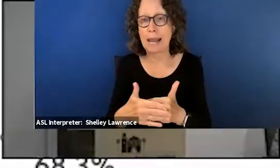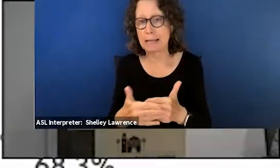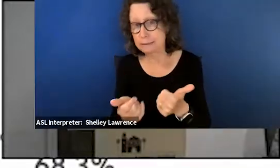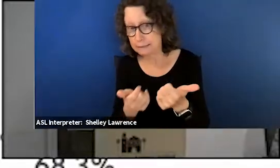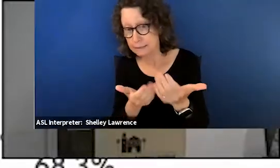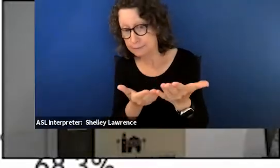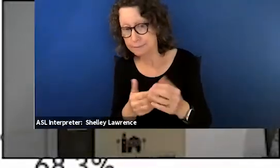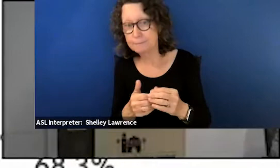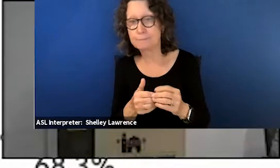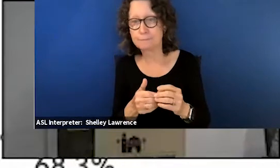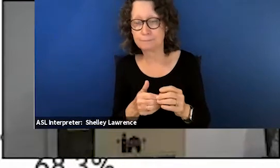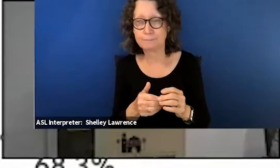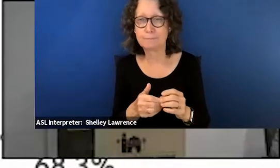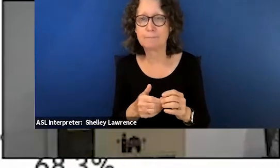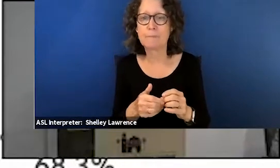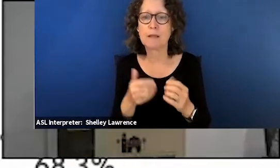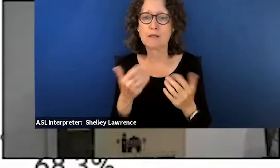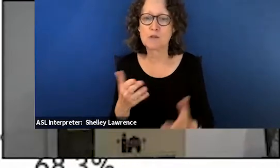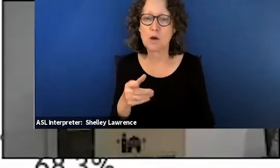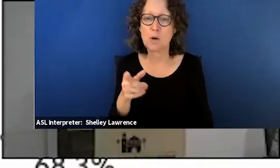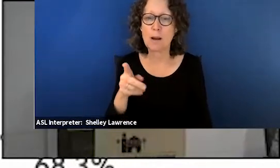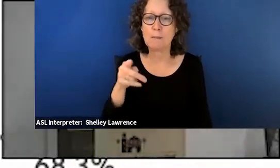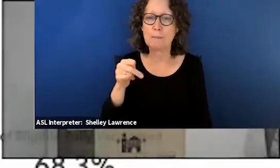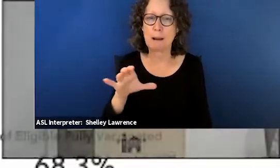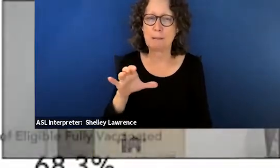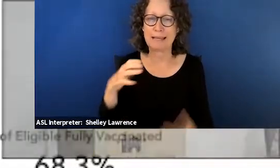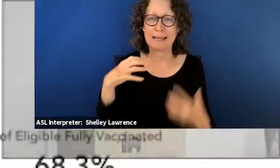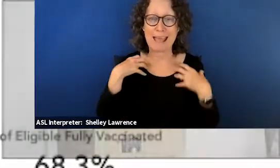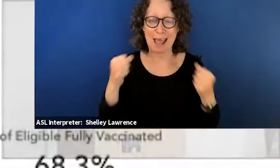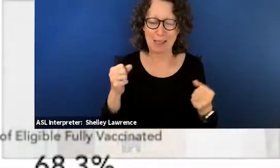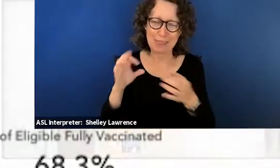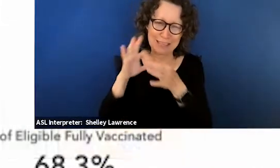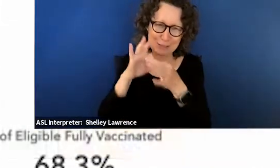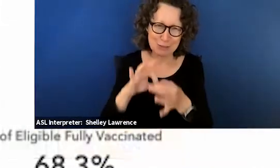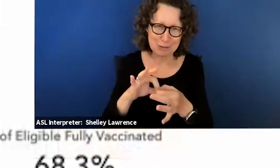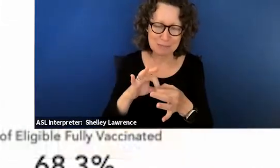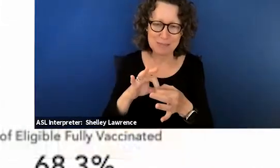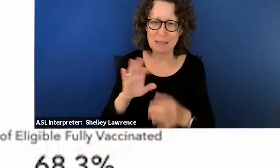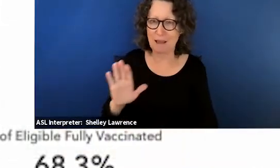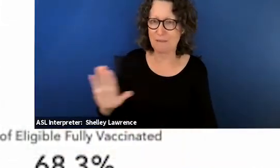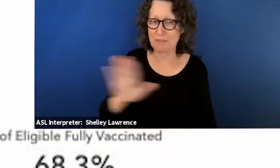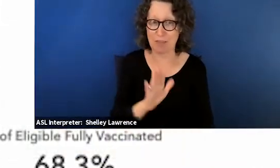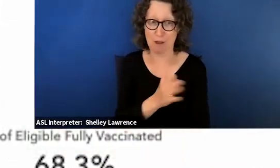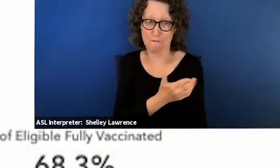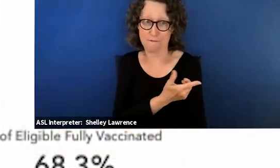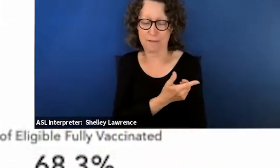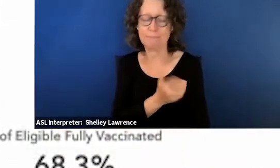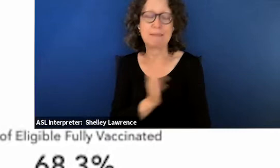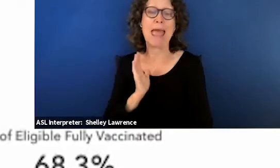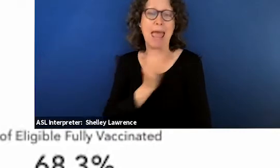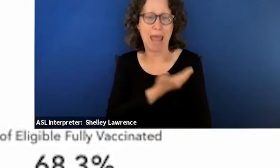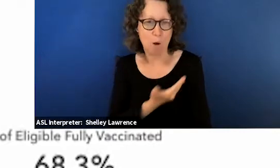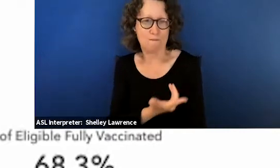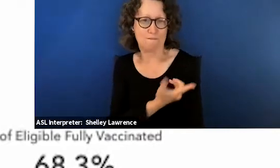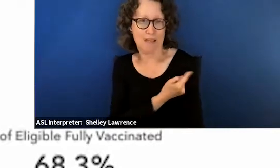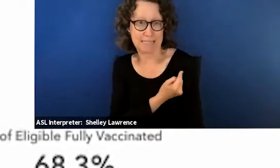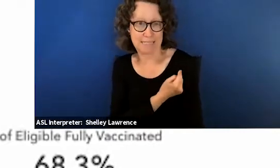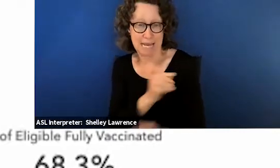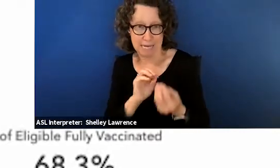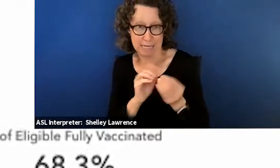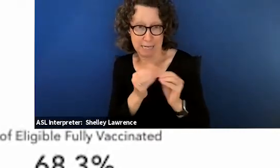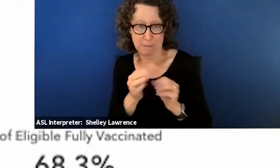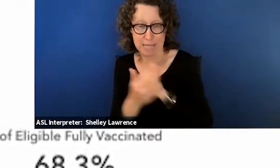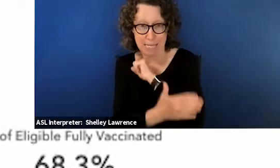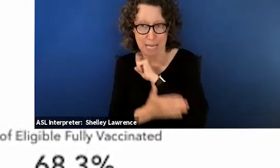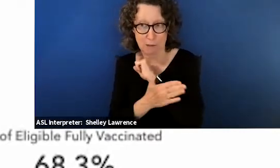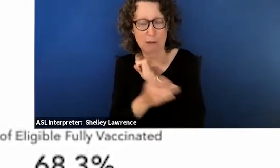please. So public health, in terms of their vaccination or our vaccination rates as a county, I